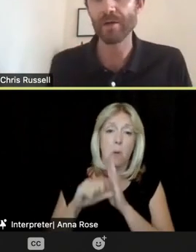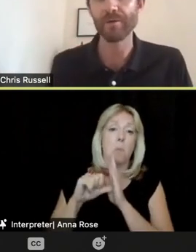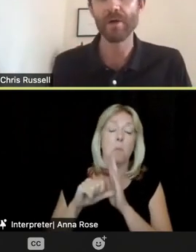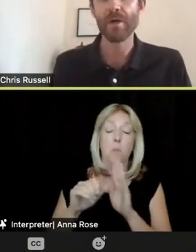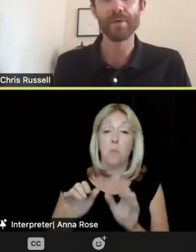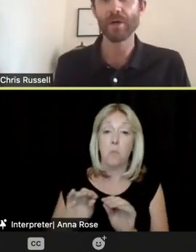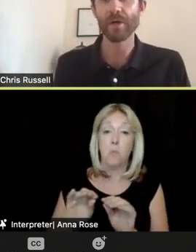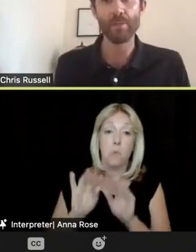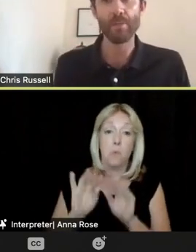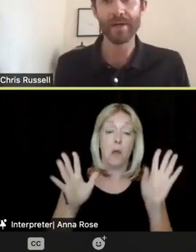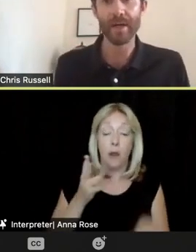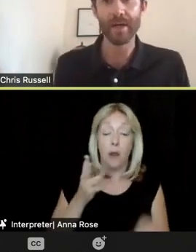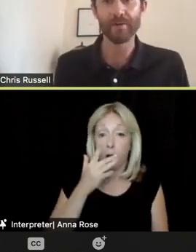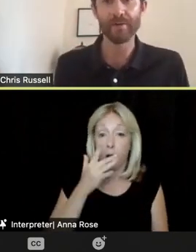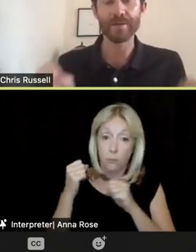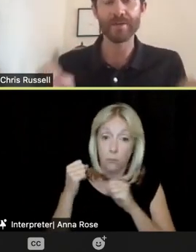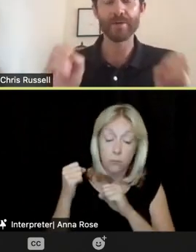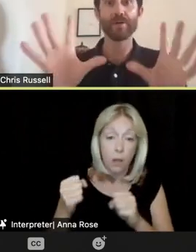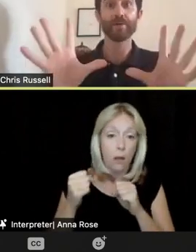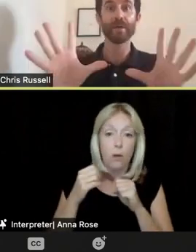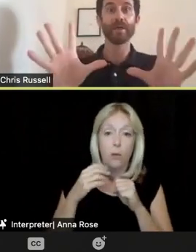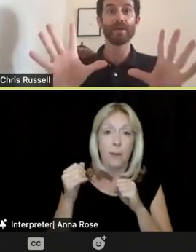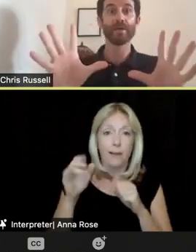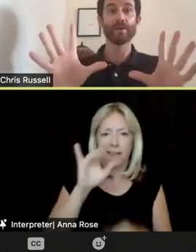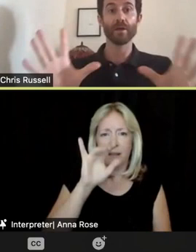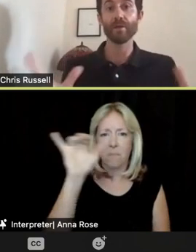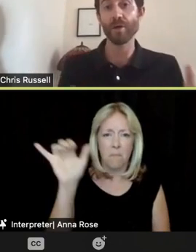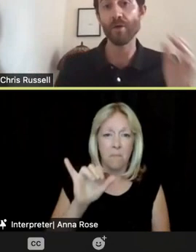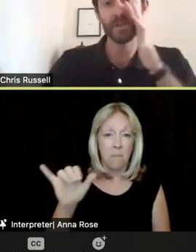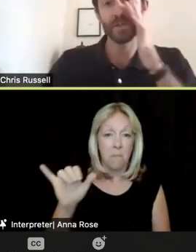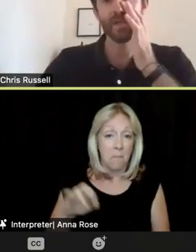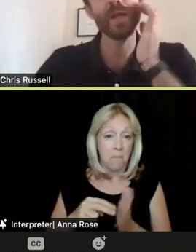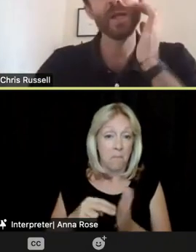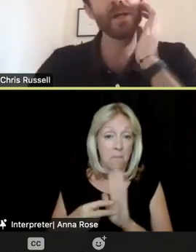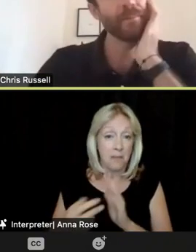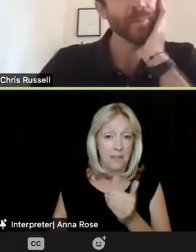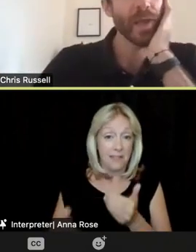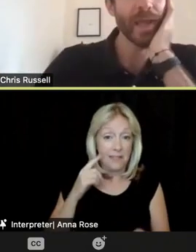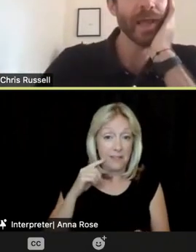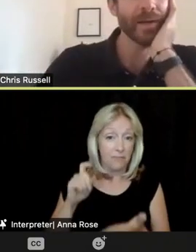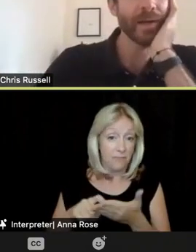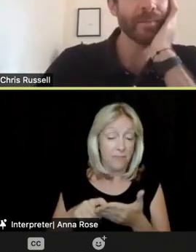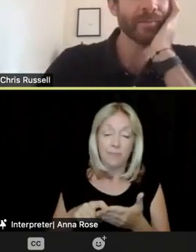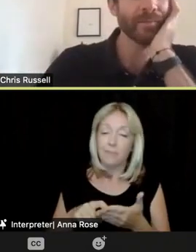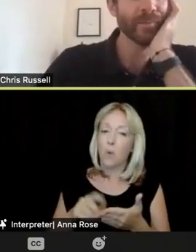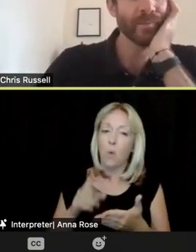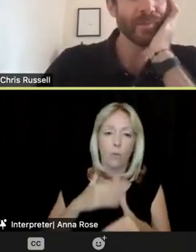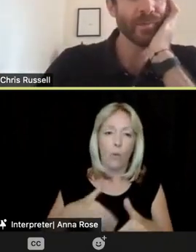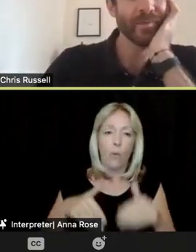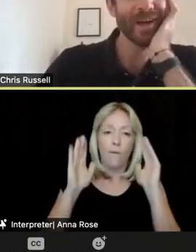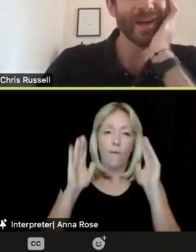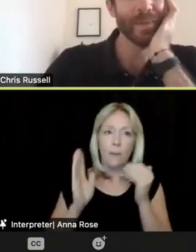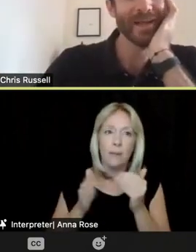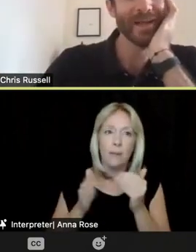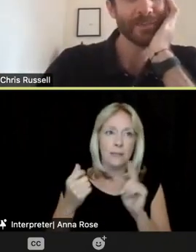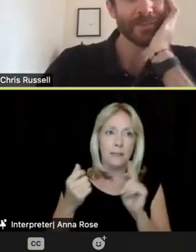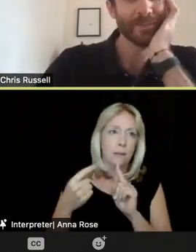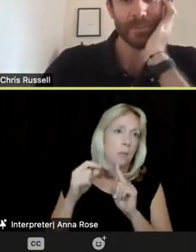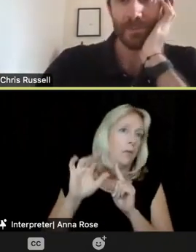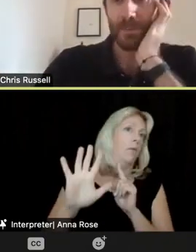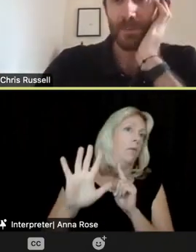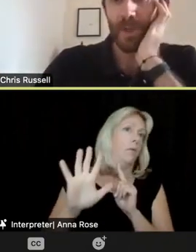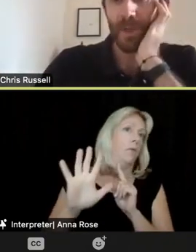bright and colorful, but they're all bright and colorful. And so they're going to be overstimulating and very